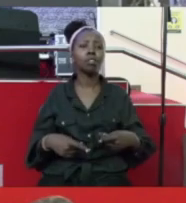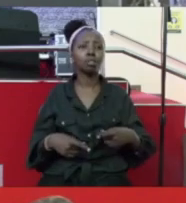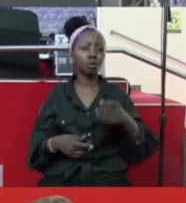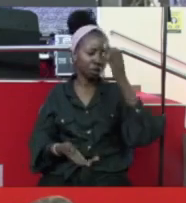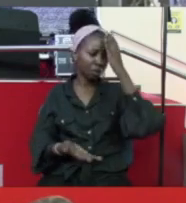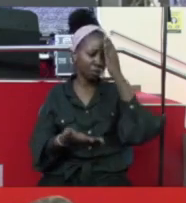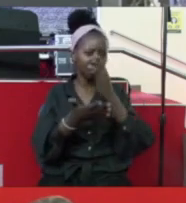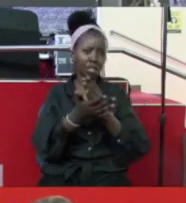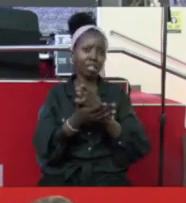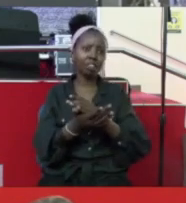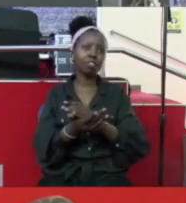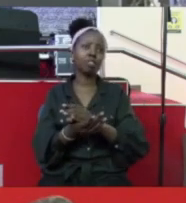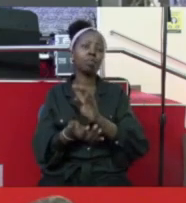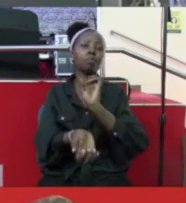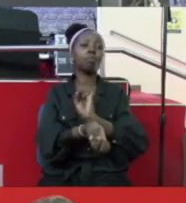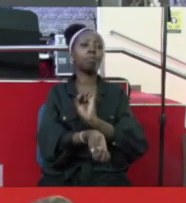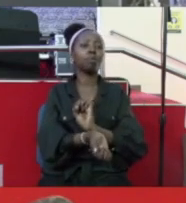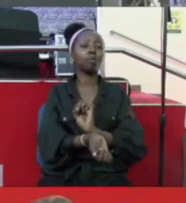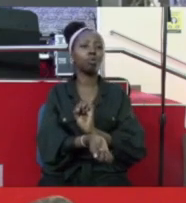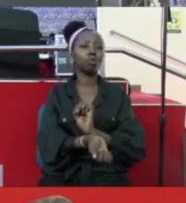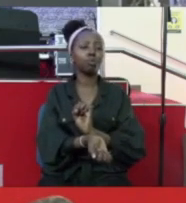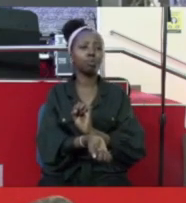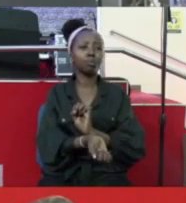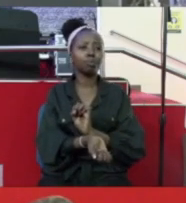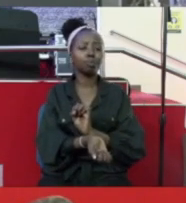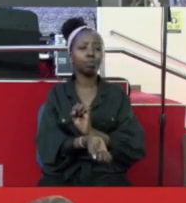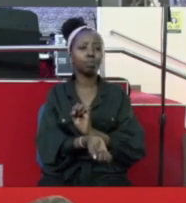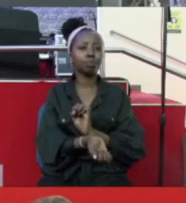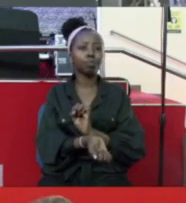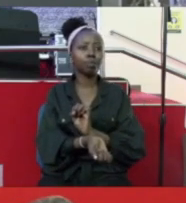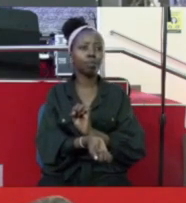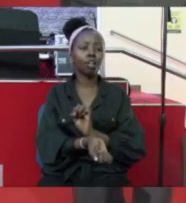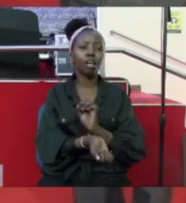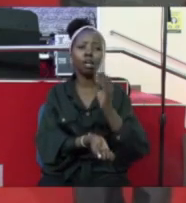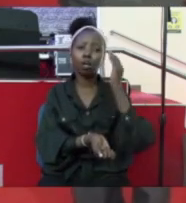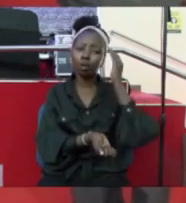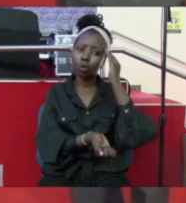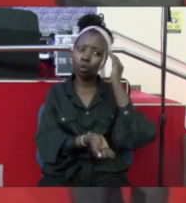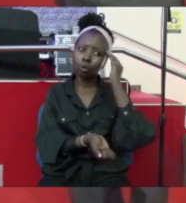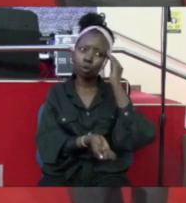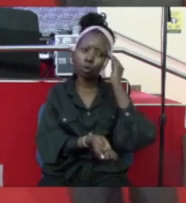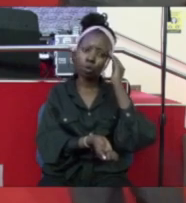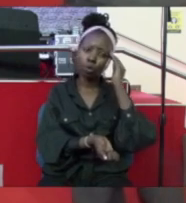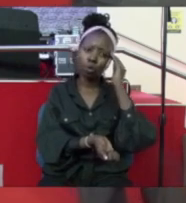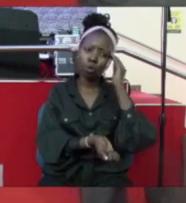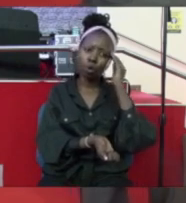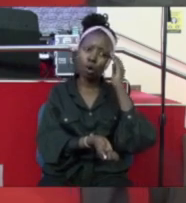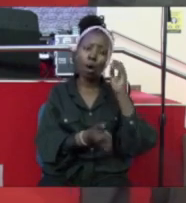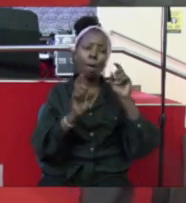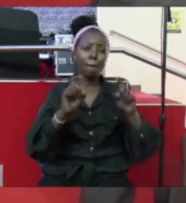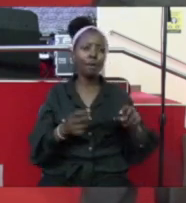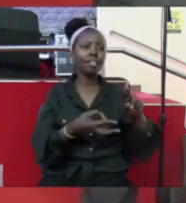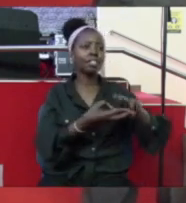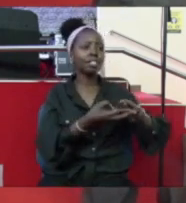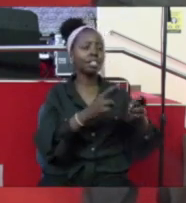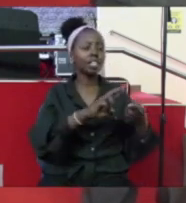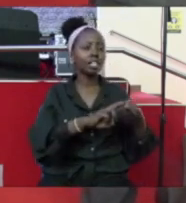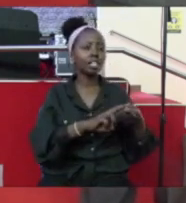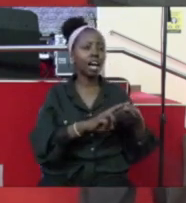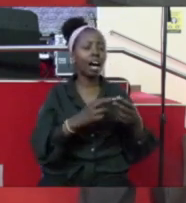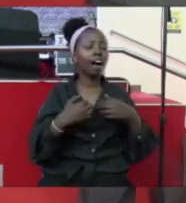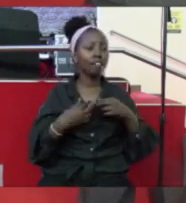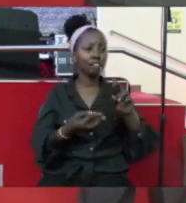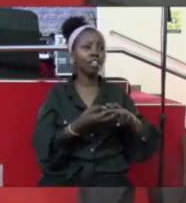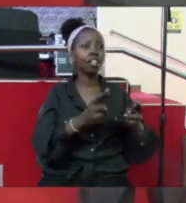value of interdependence can never be underestimated. Wapendwa tujue kwamba dhamana ya kutegemeana ni muhimu sana.